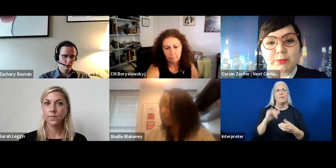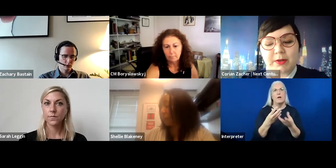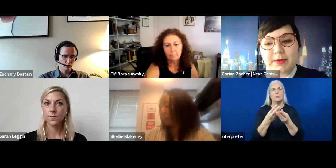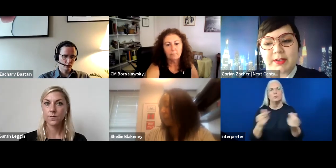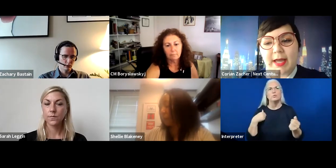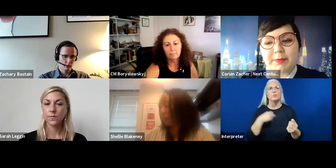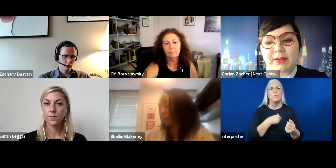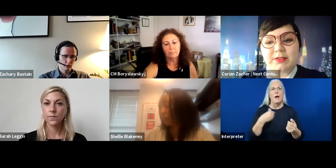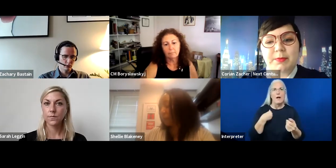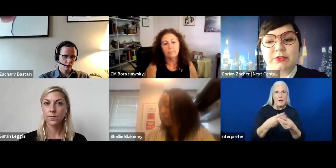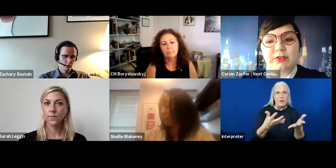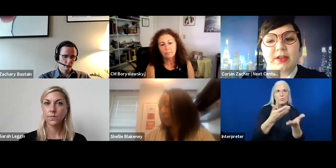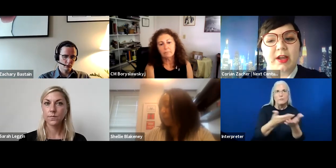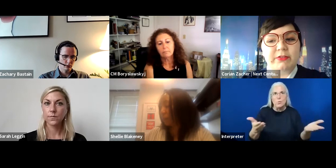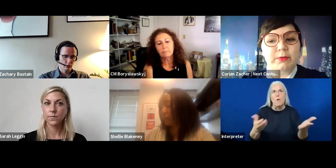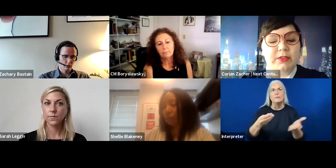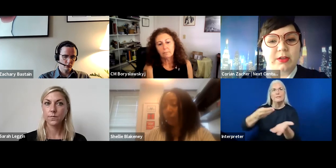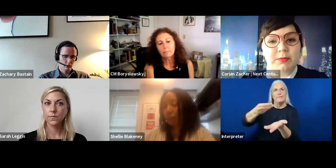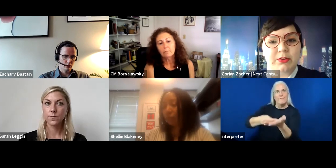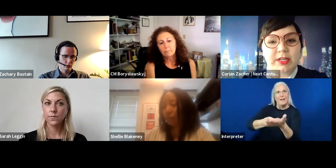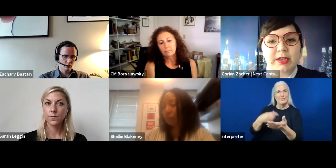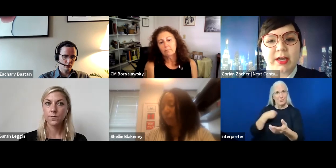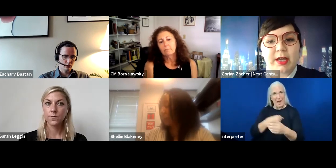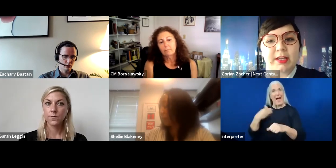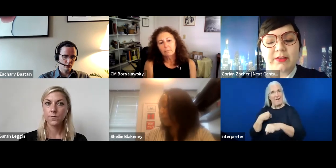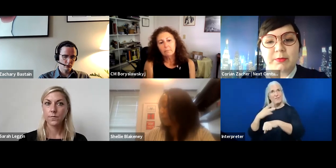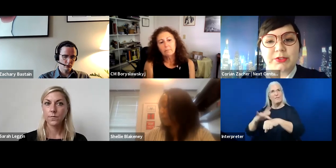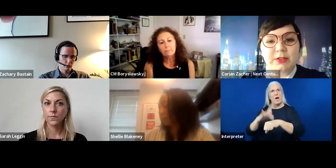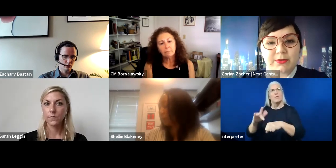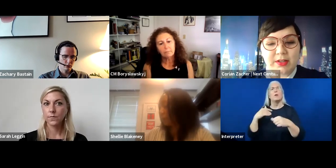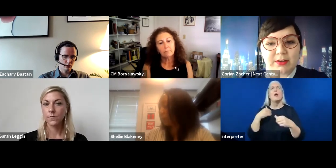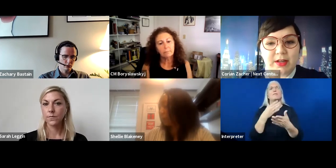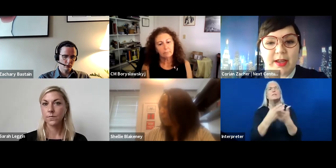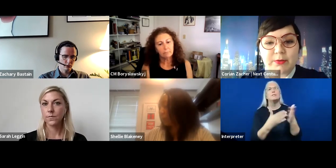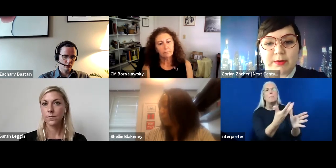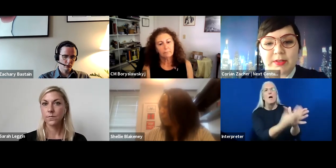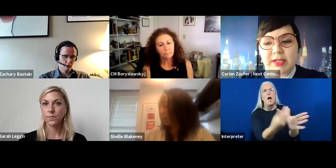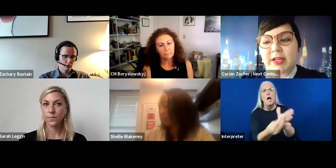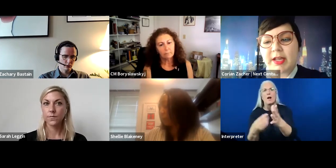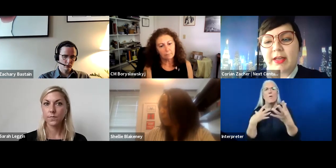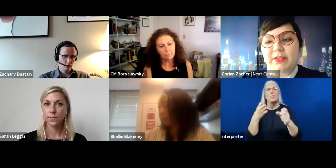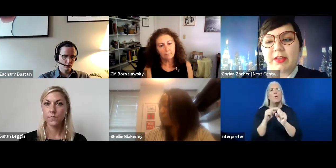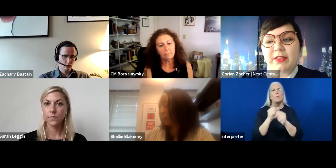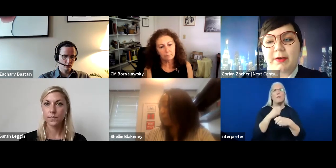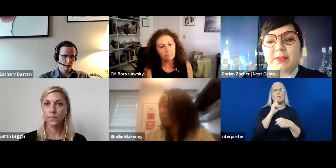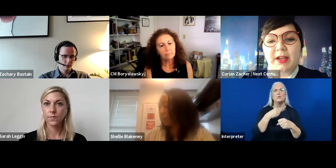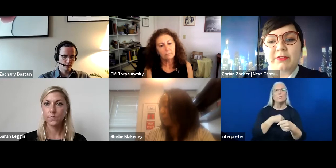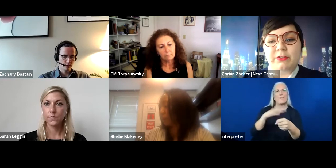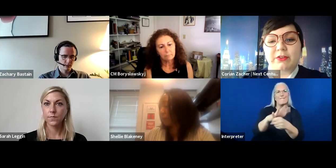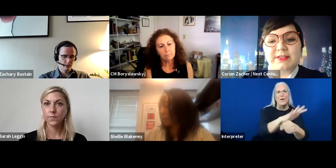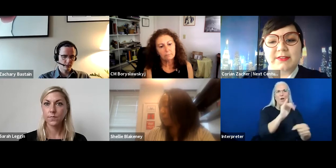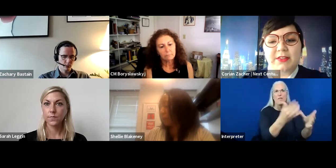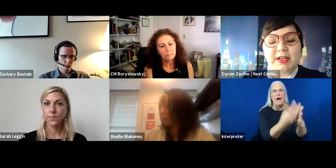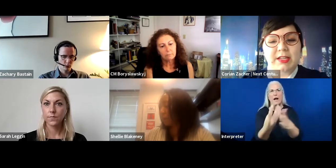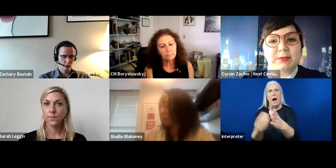fill those broadband gaps and to make sure that everyone in the community is able to use the internet equitably and that they have